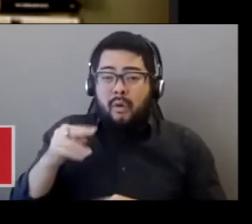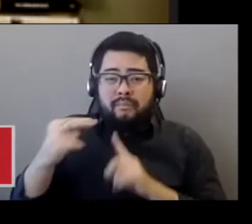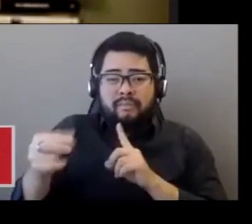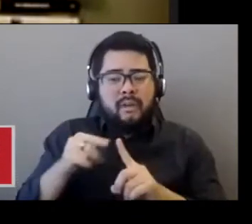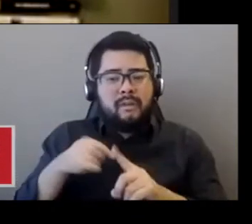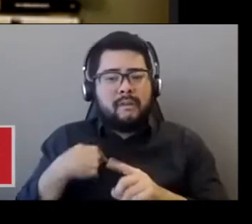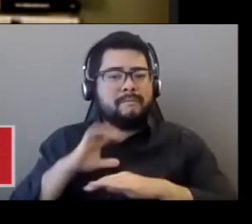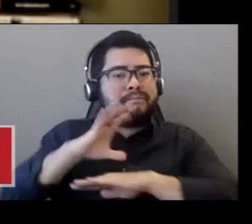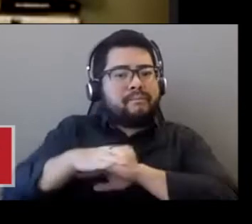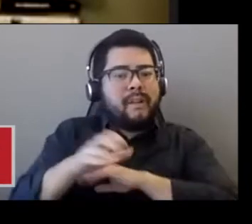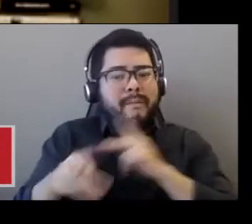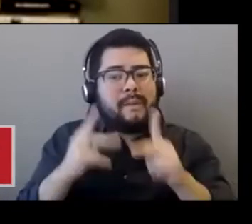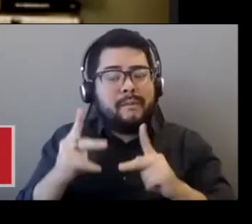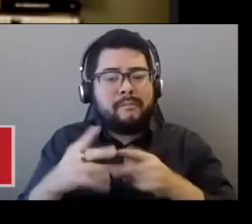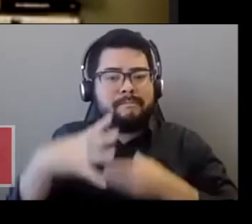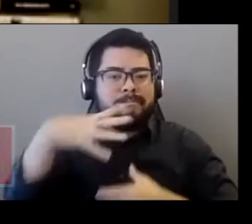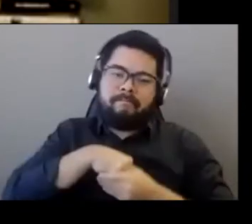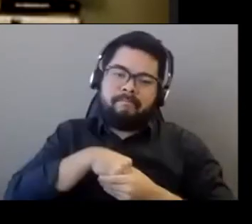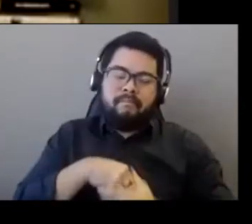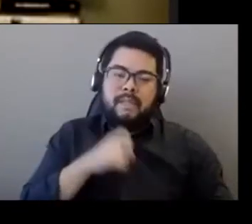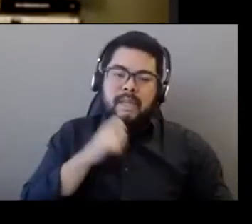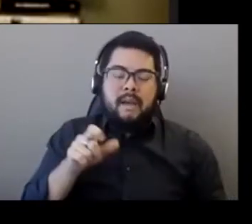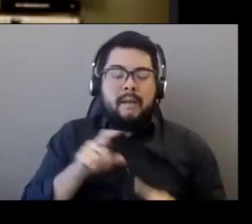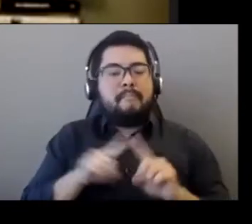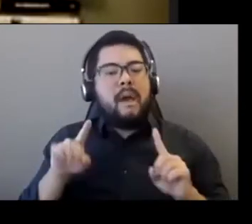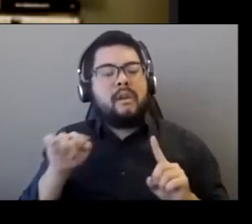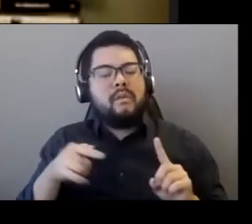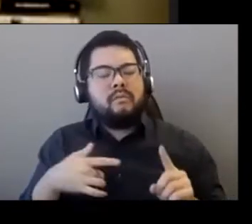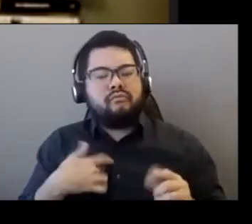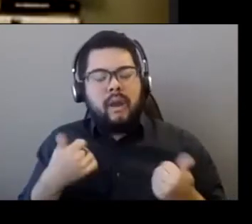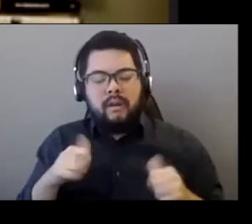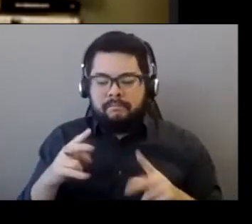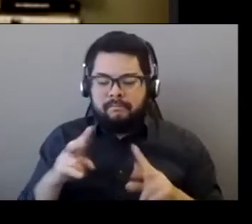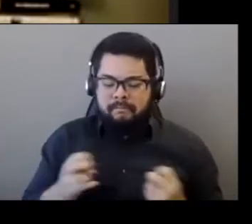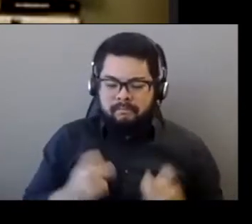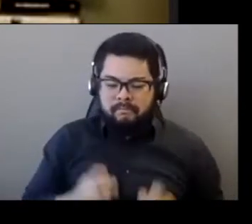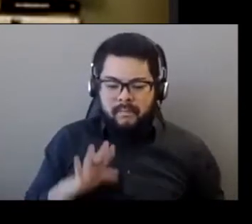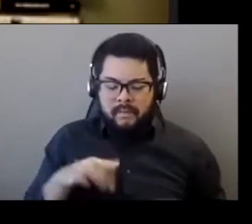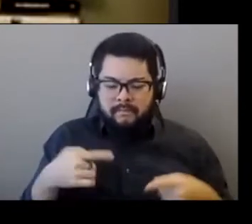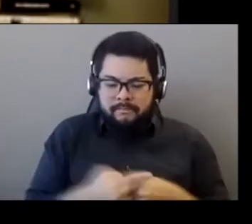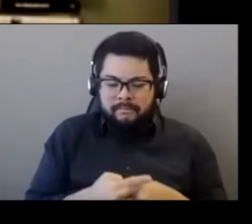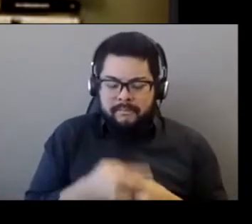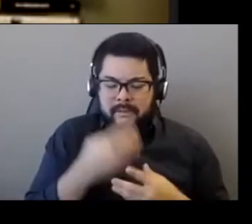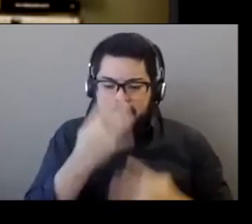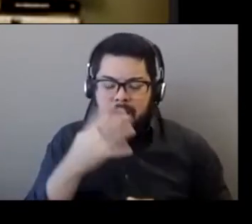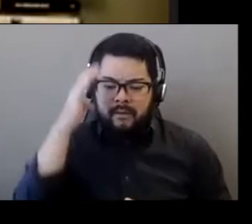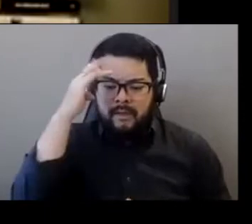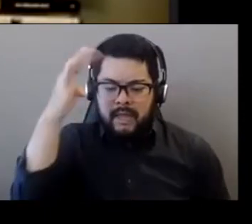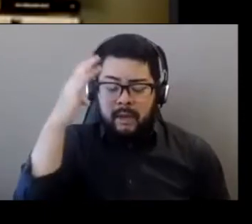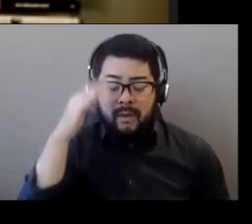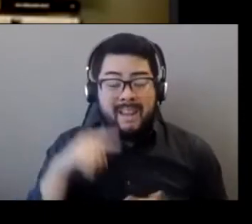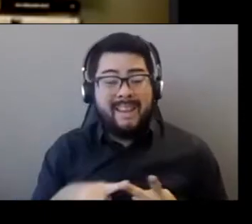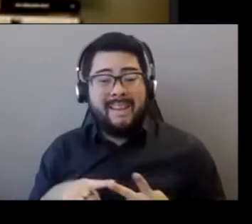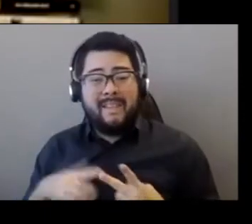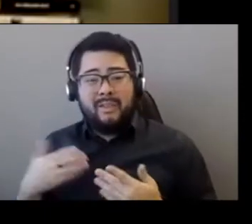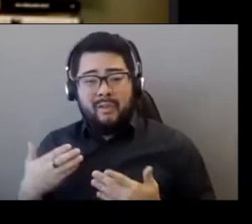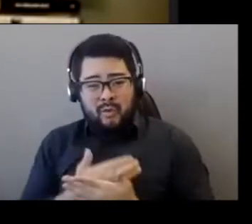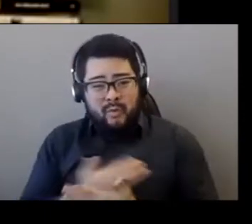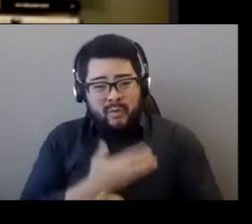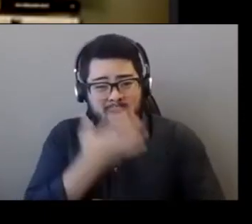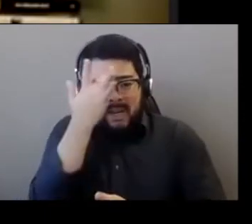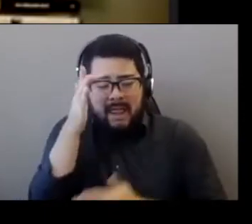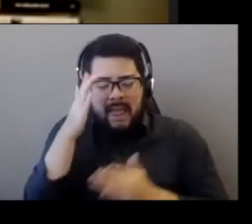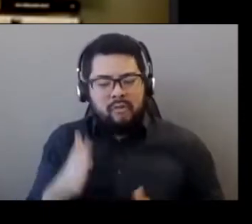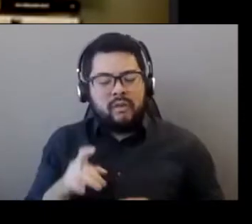consciousness contains. And then the new intellectual has to sort out what people are thinking